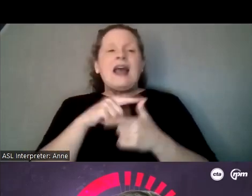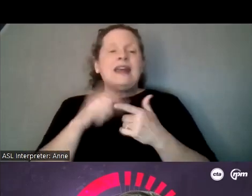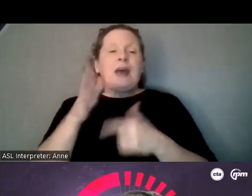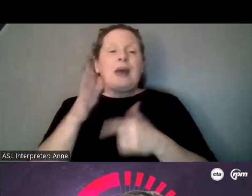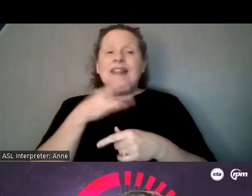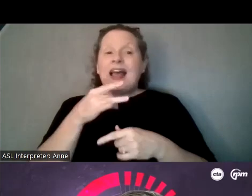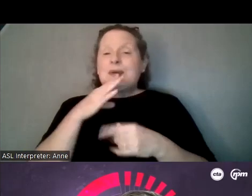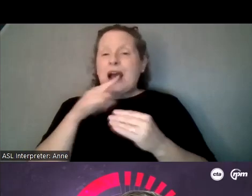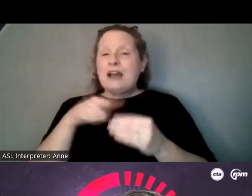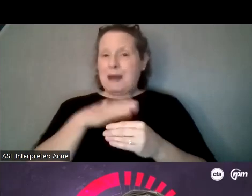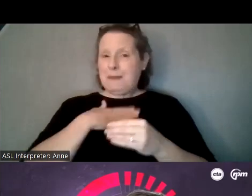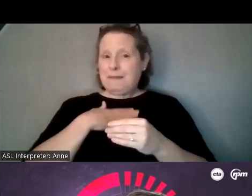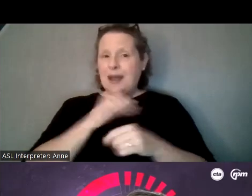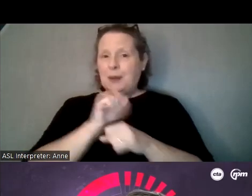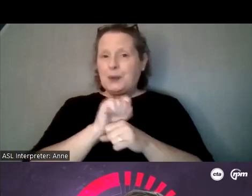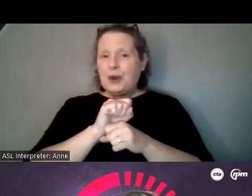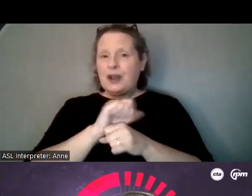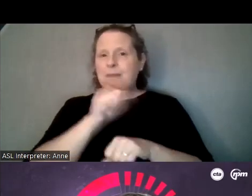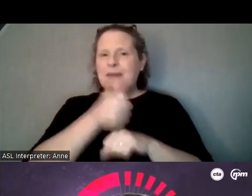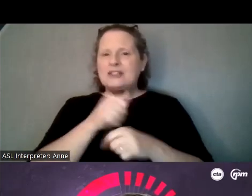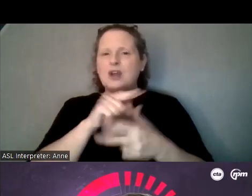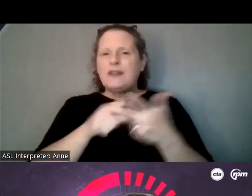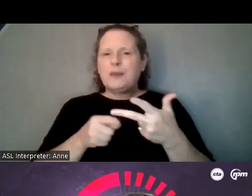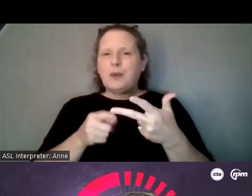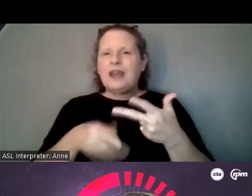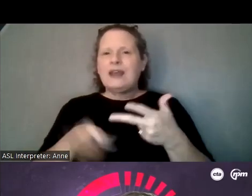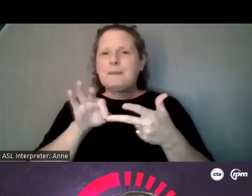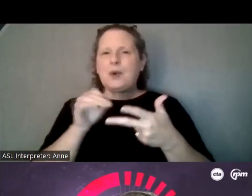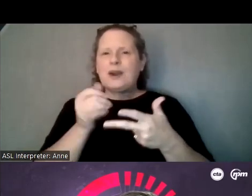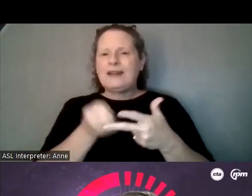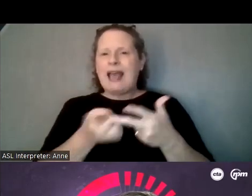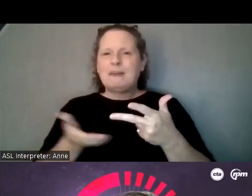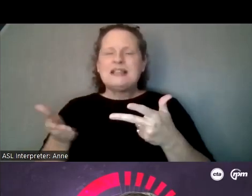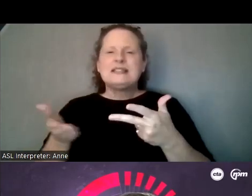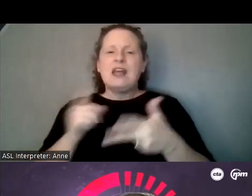about my work based on the 3 key elements, which is first one is how do I